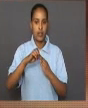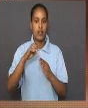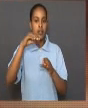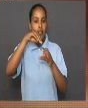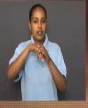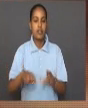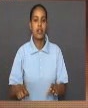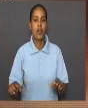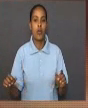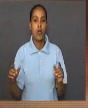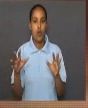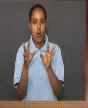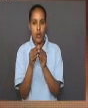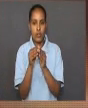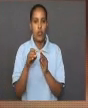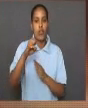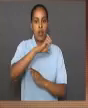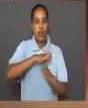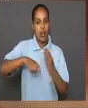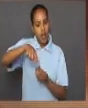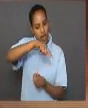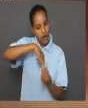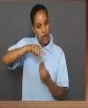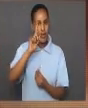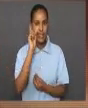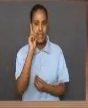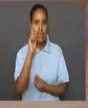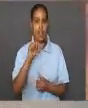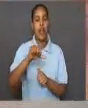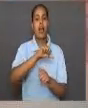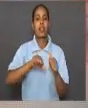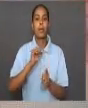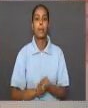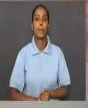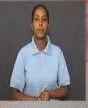the collection of electrons around a single atom.